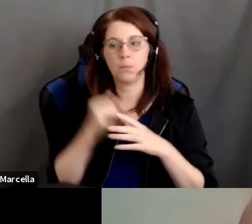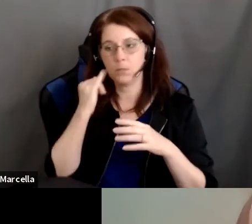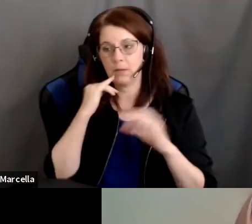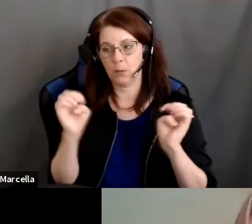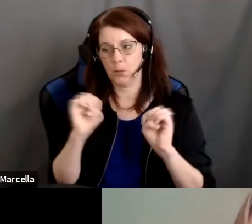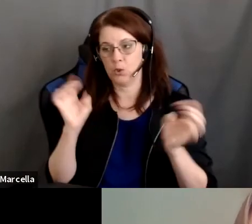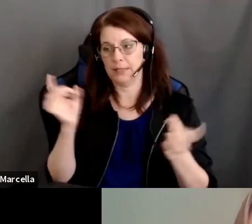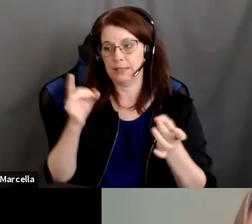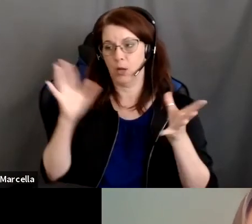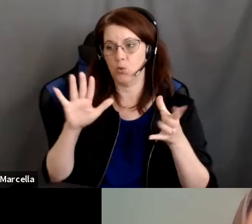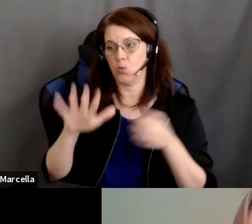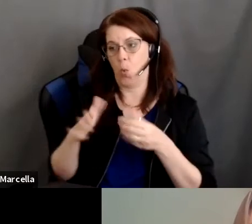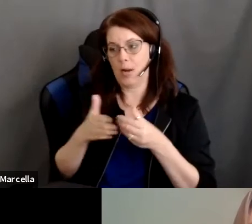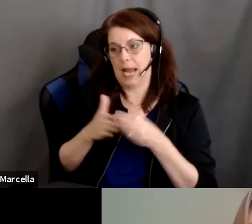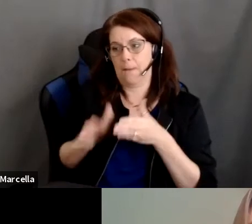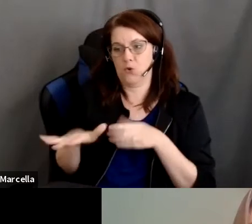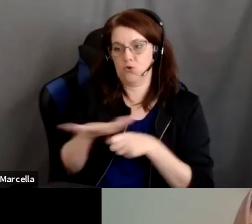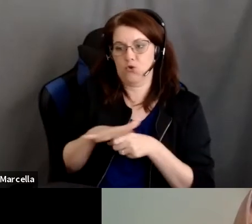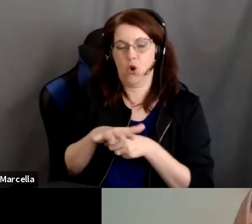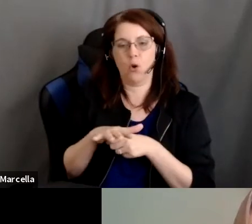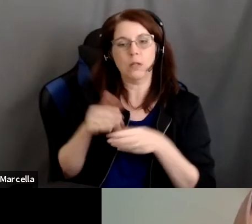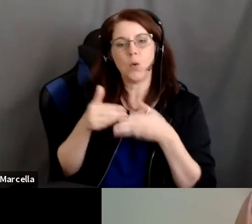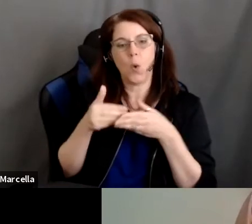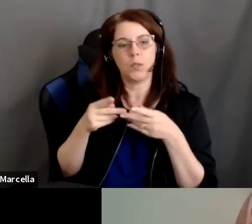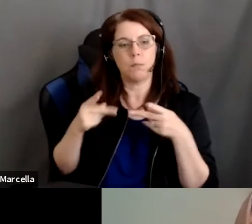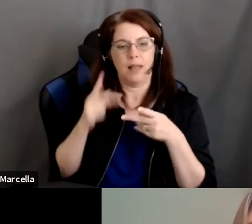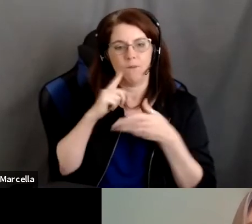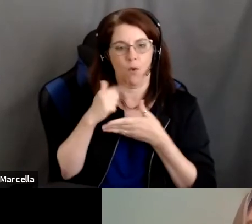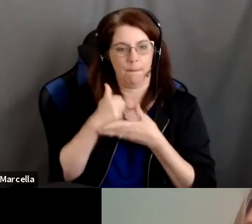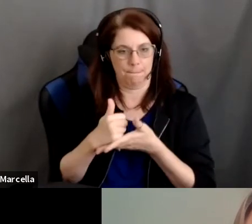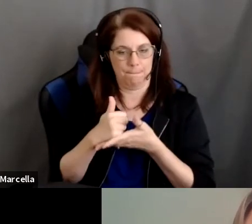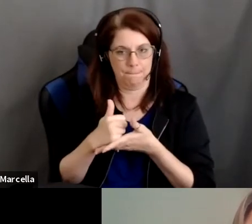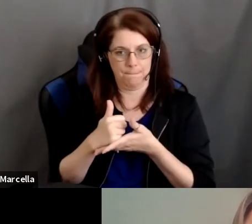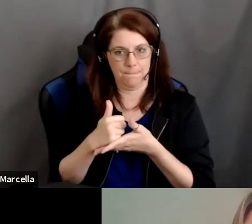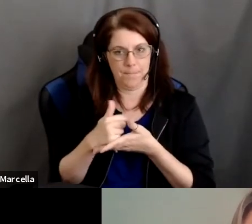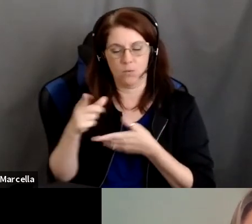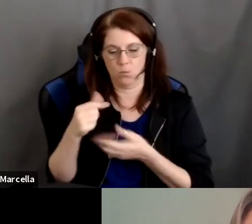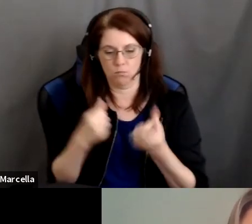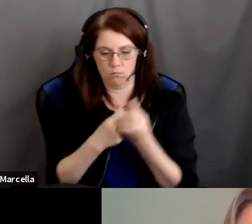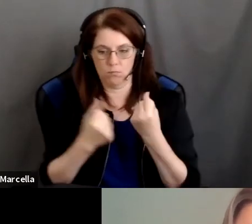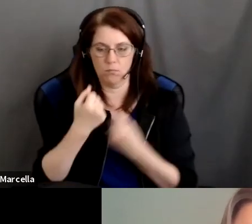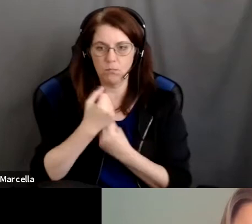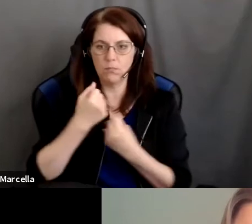and disasters, your neighbors are your closest source for help, and for them, you are their source of help.